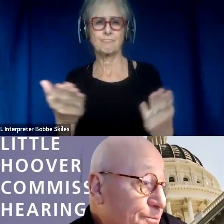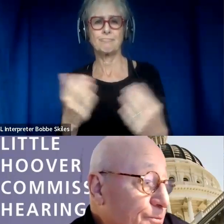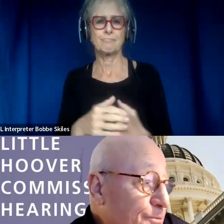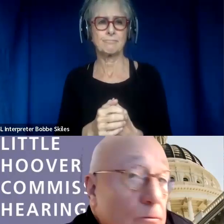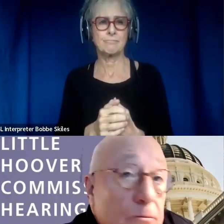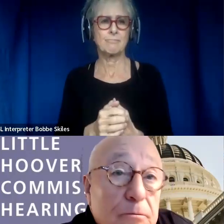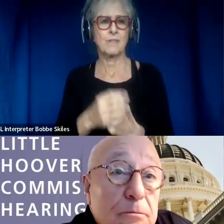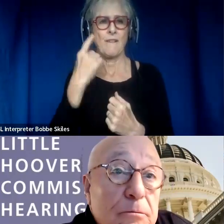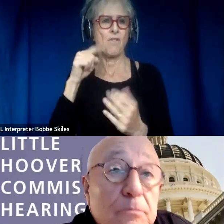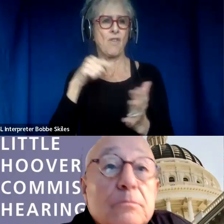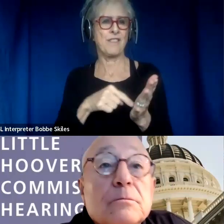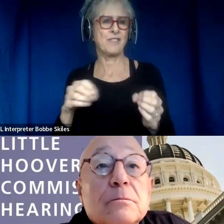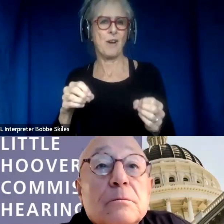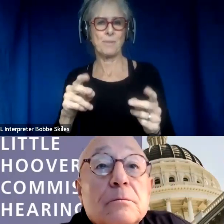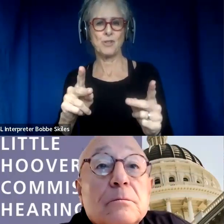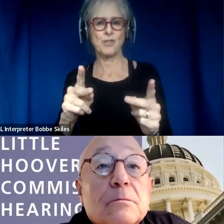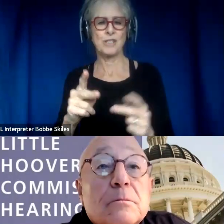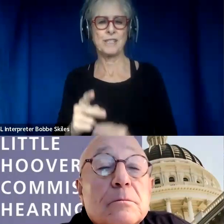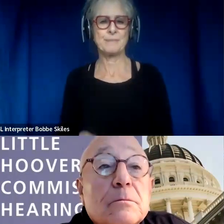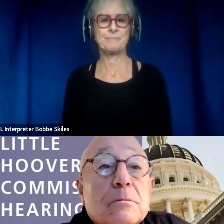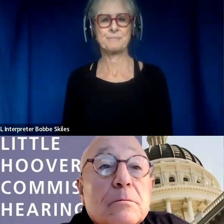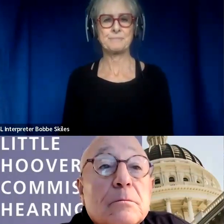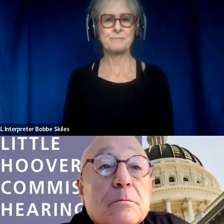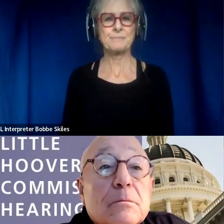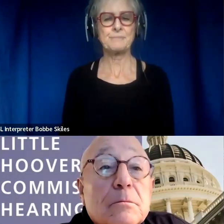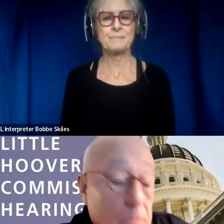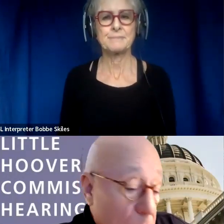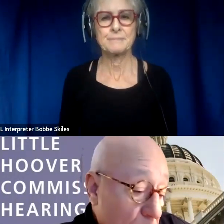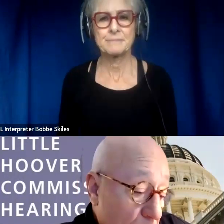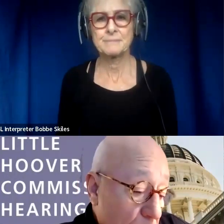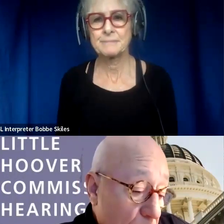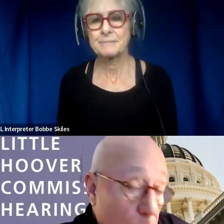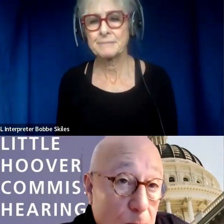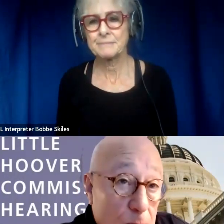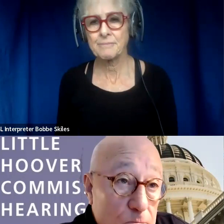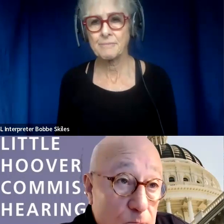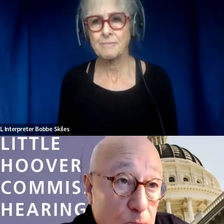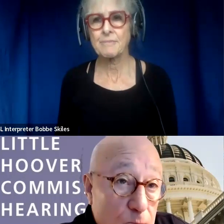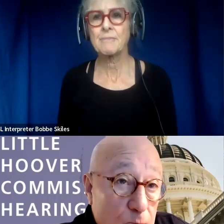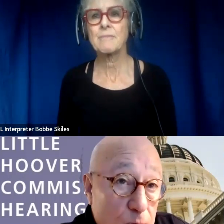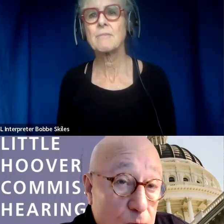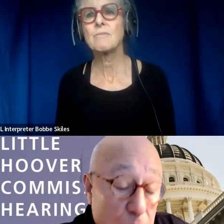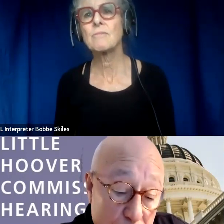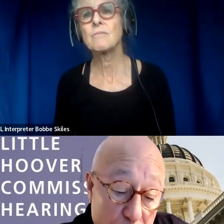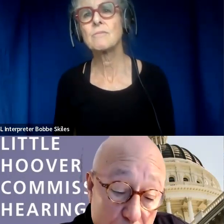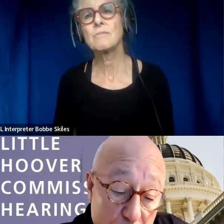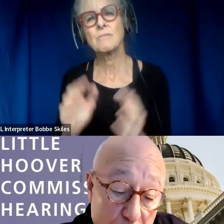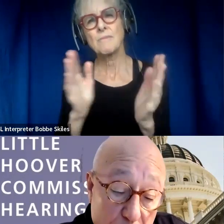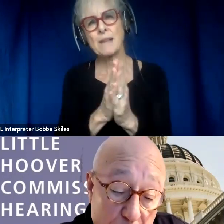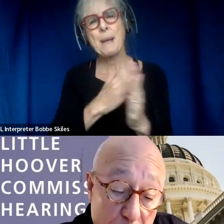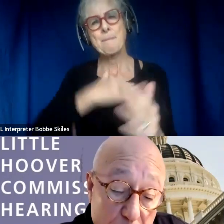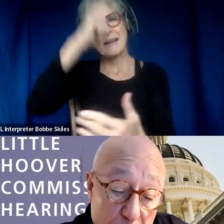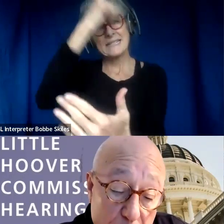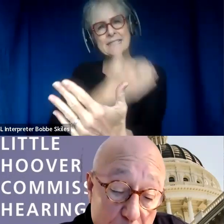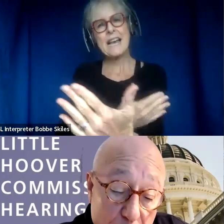and for this opportunity. My name is Dr. Yvette Baptiste, and my son Andrew was served by